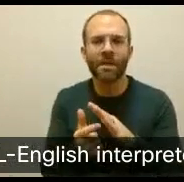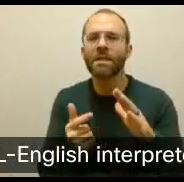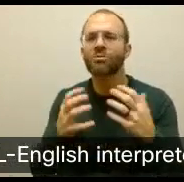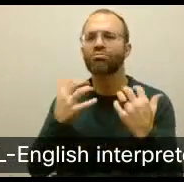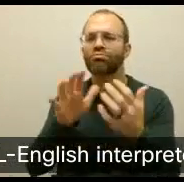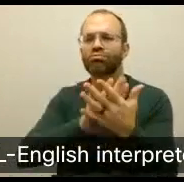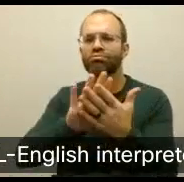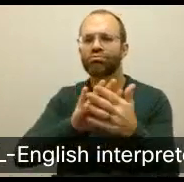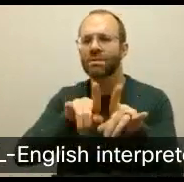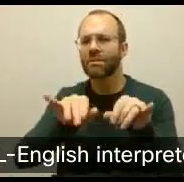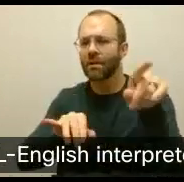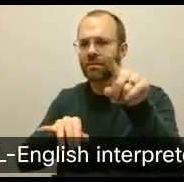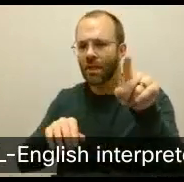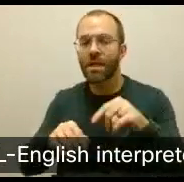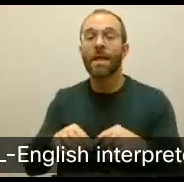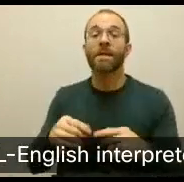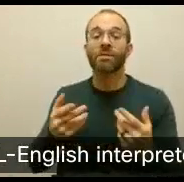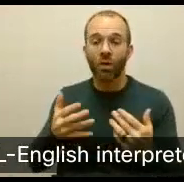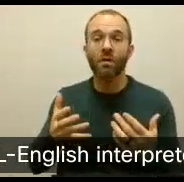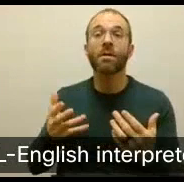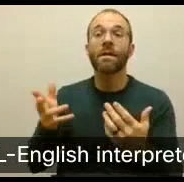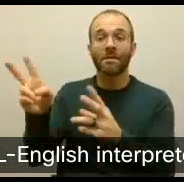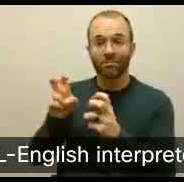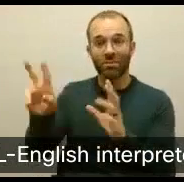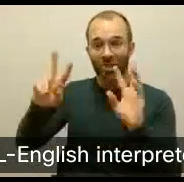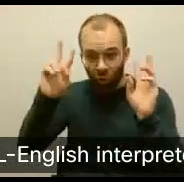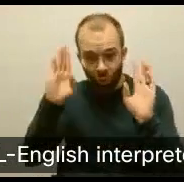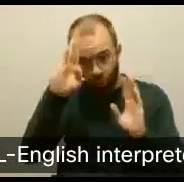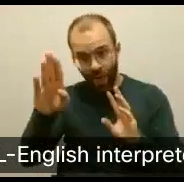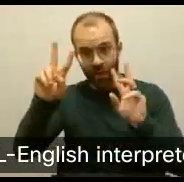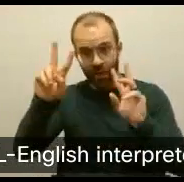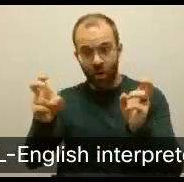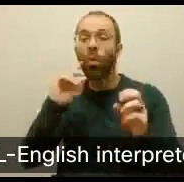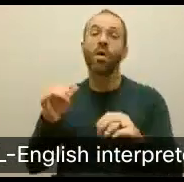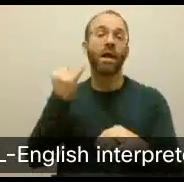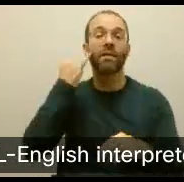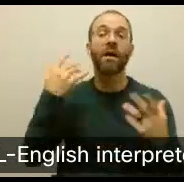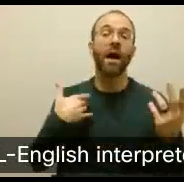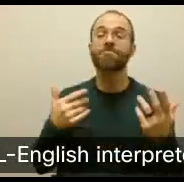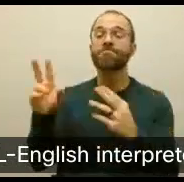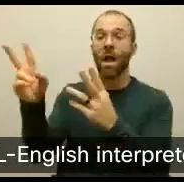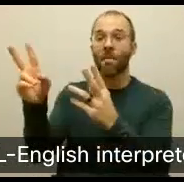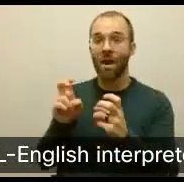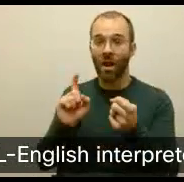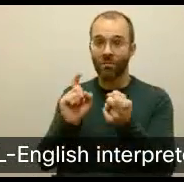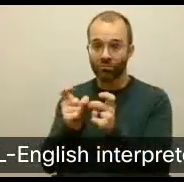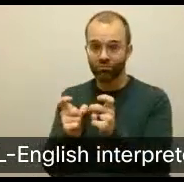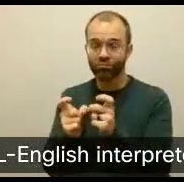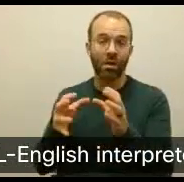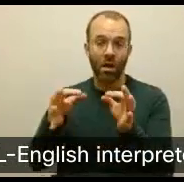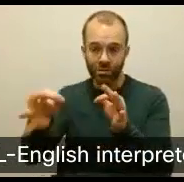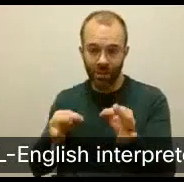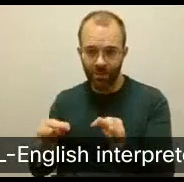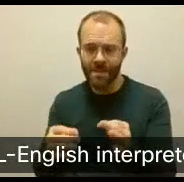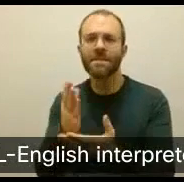I'm taking words directly from the source, that would be a quotation, or I'm paraphrasing or summarizing information, so I'm taking some